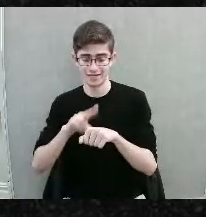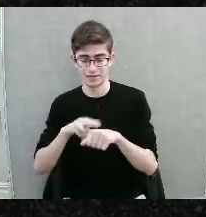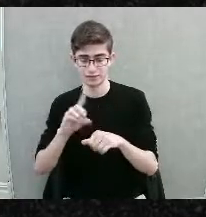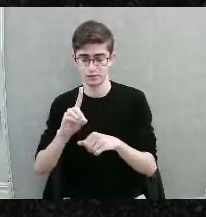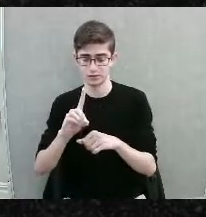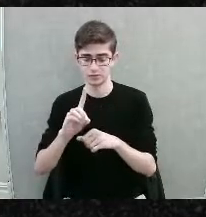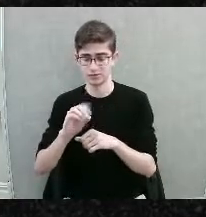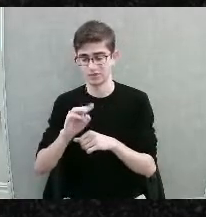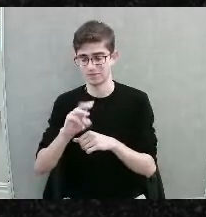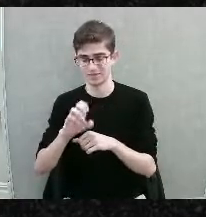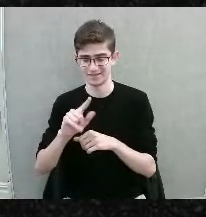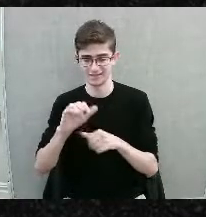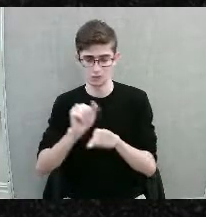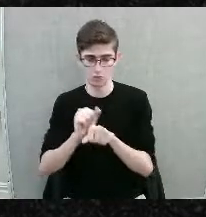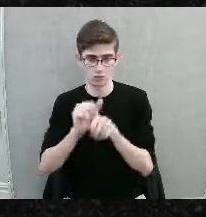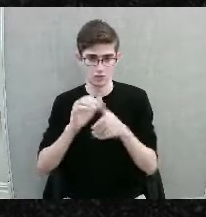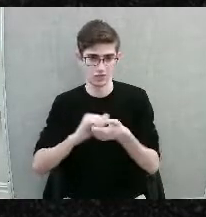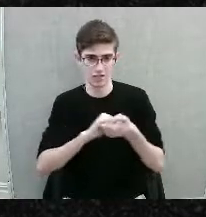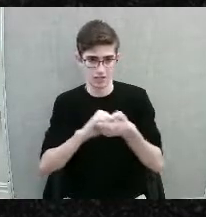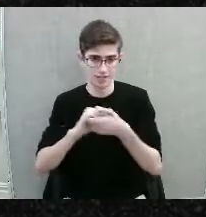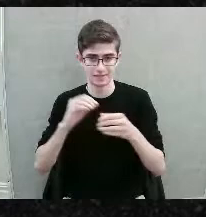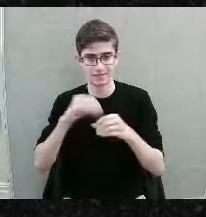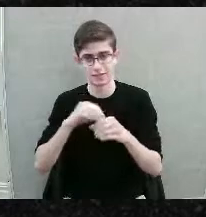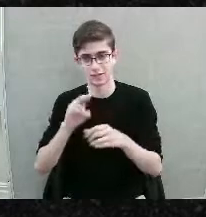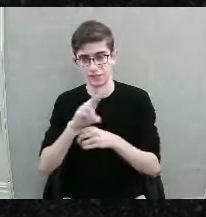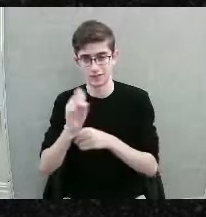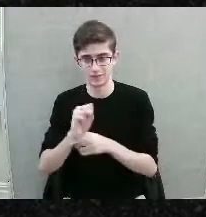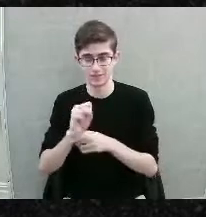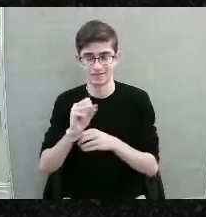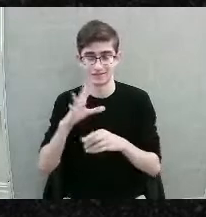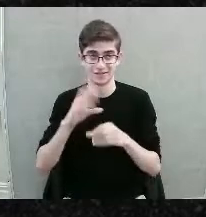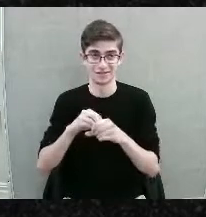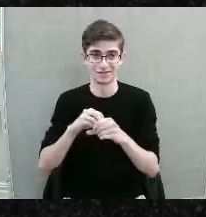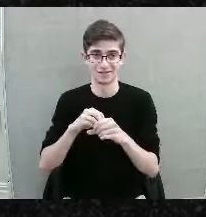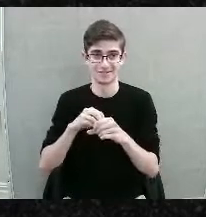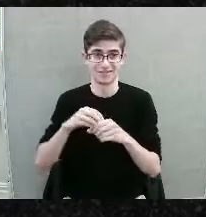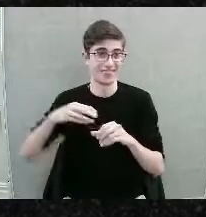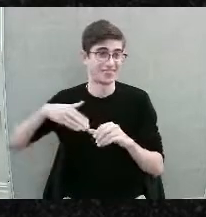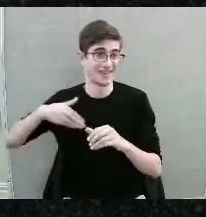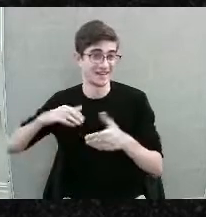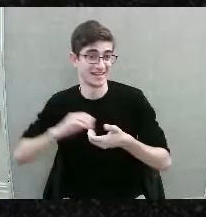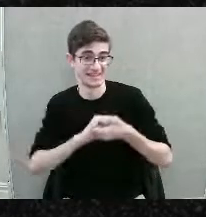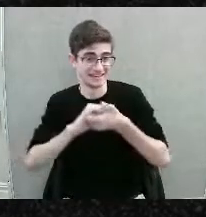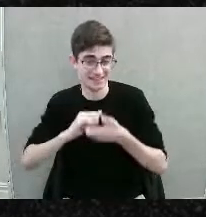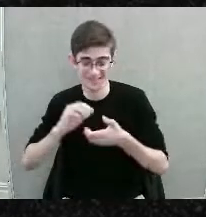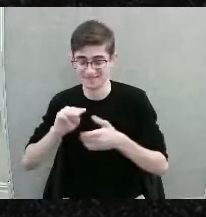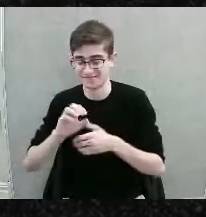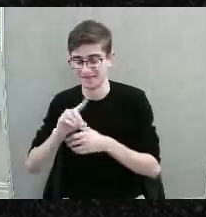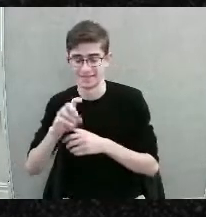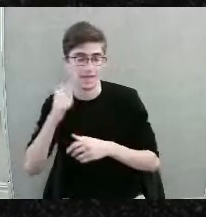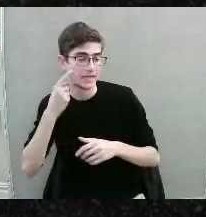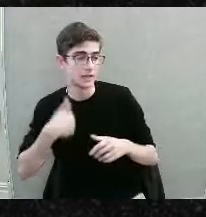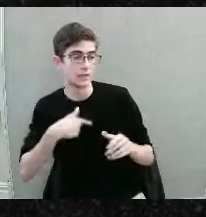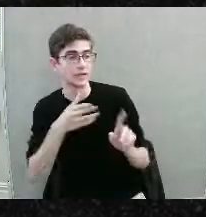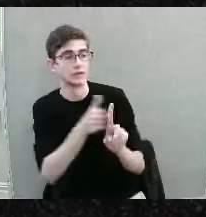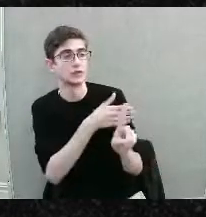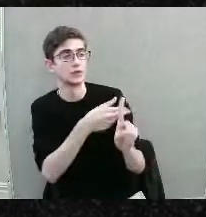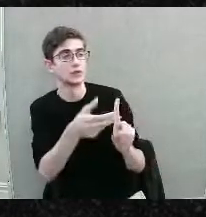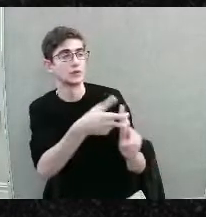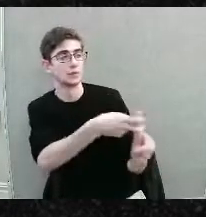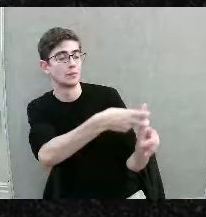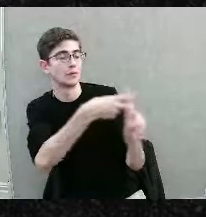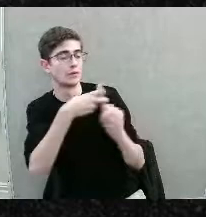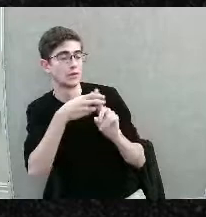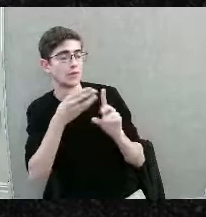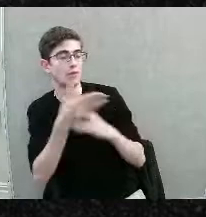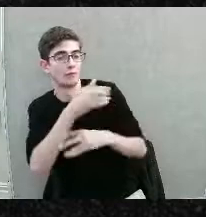Workers Alliance in the US that included our not yet colleague, Pamela Nadison. I like to think that we seduced you by doing